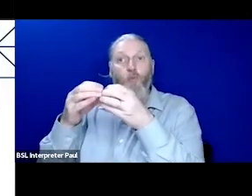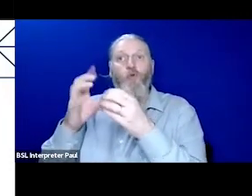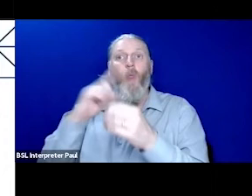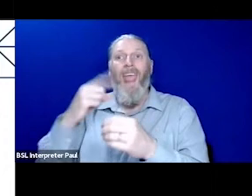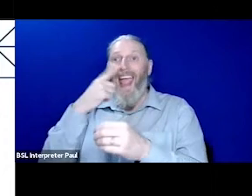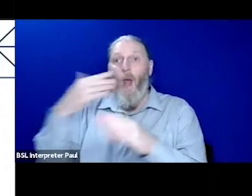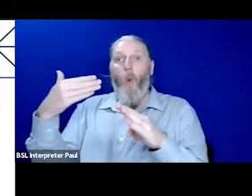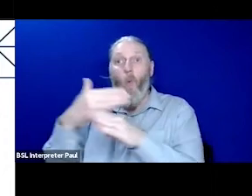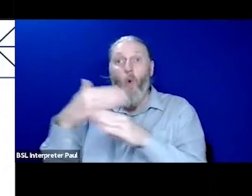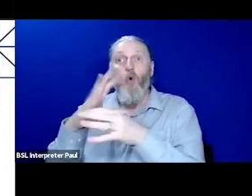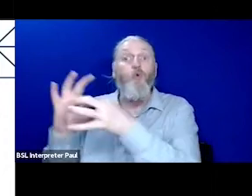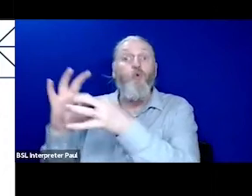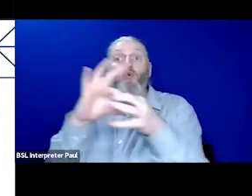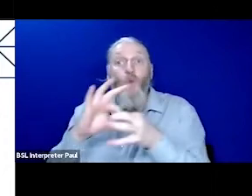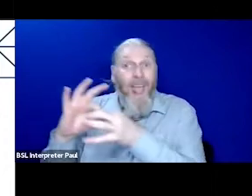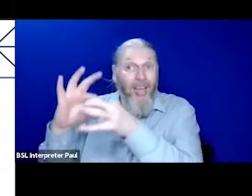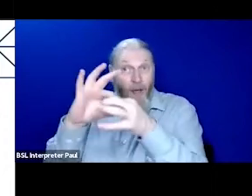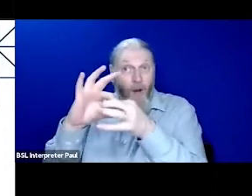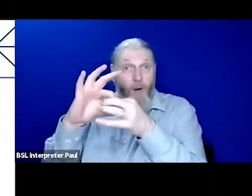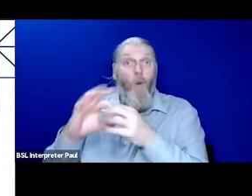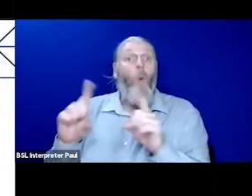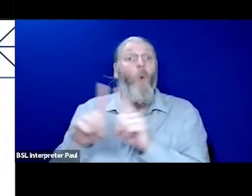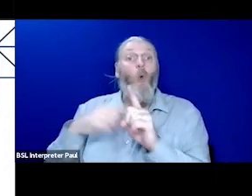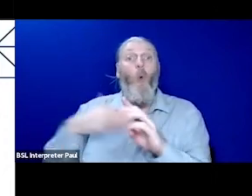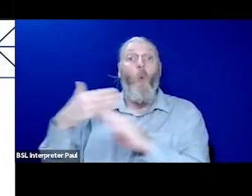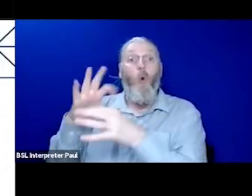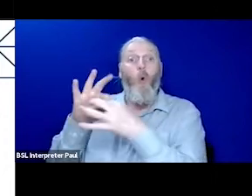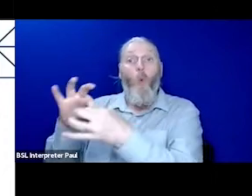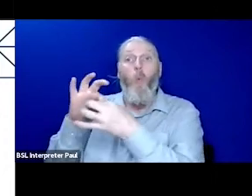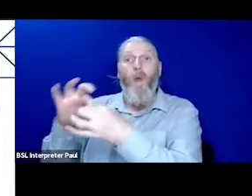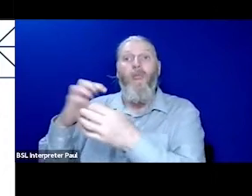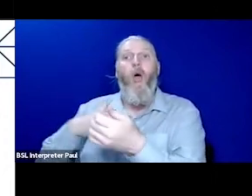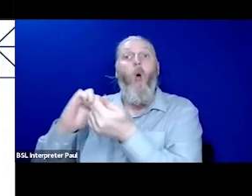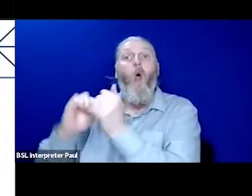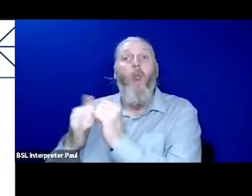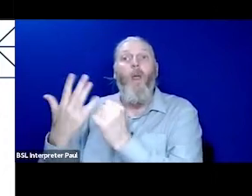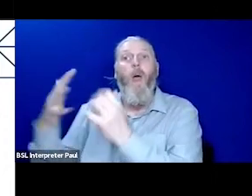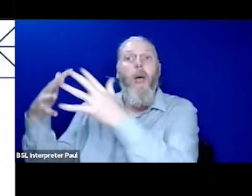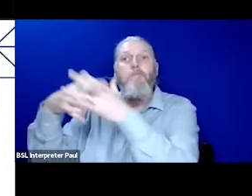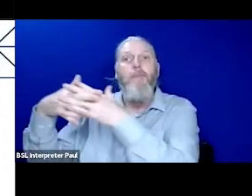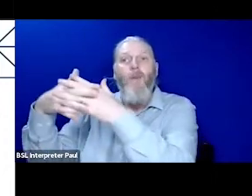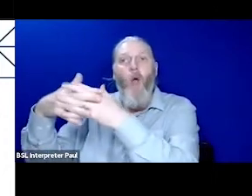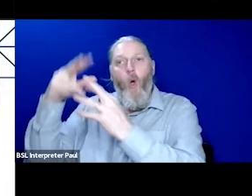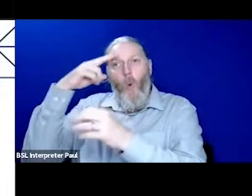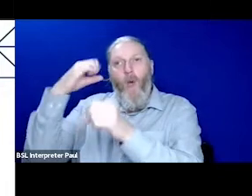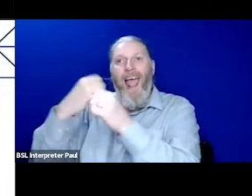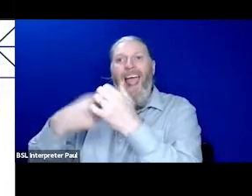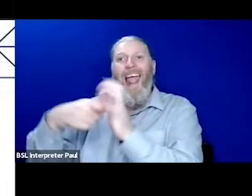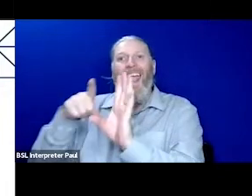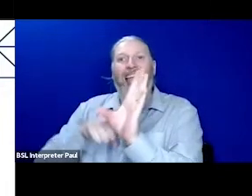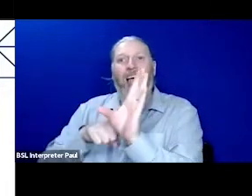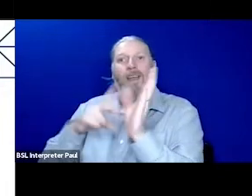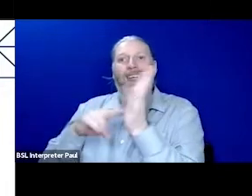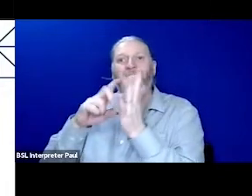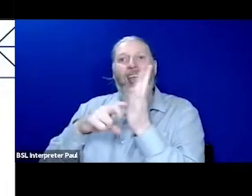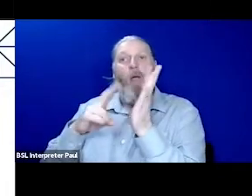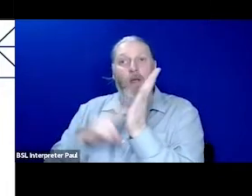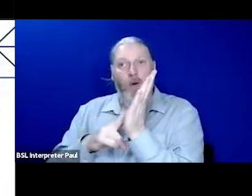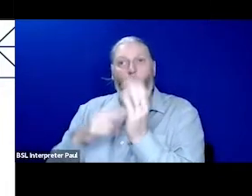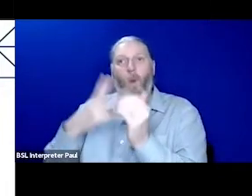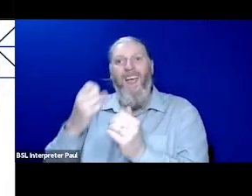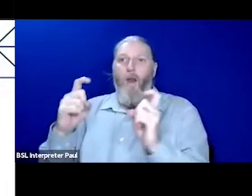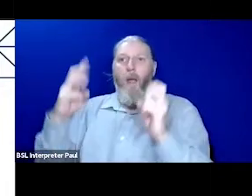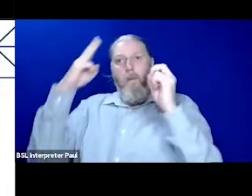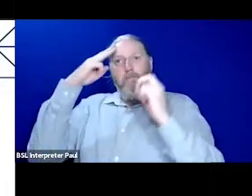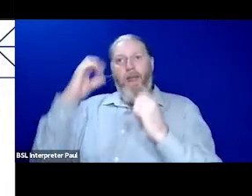We're also working with Gary Belkin, our colleague in the US, and Kokoro, on something called a mental health COP. And